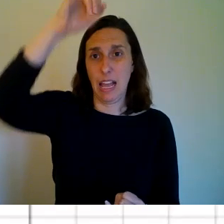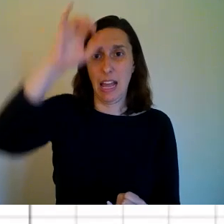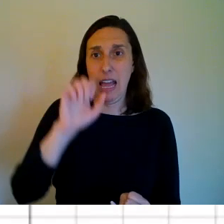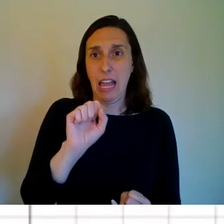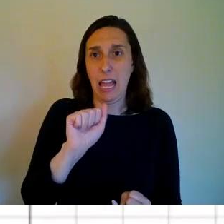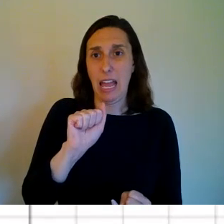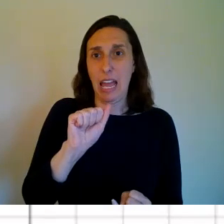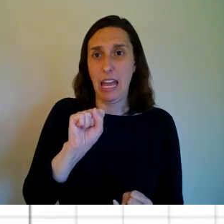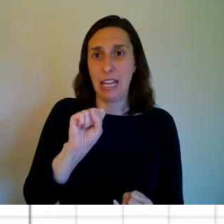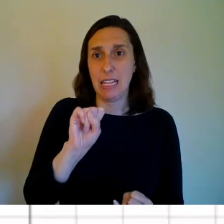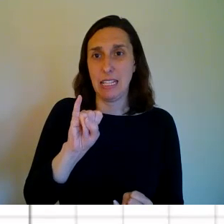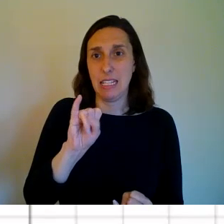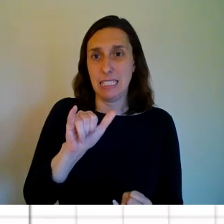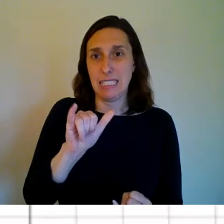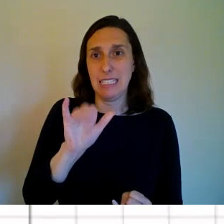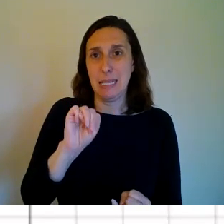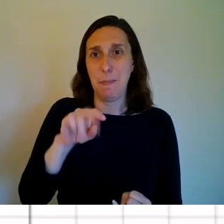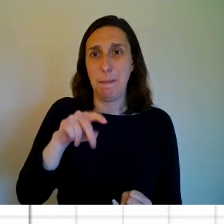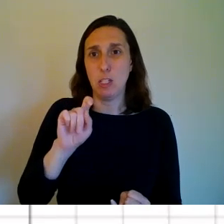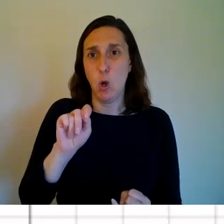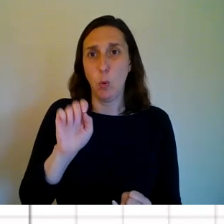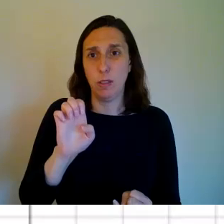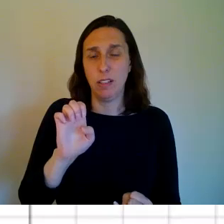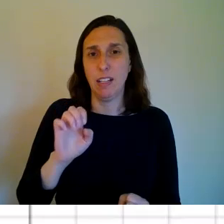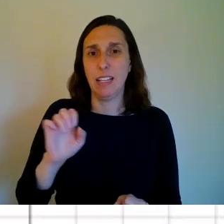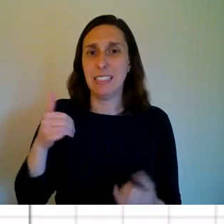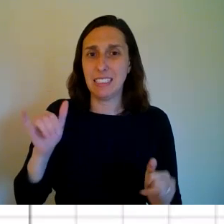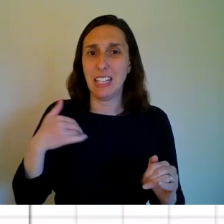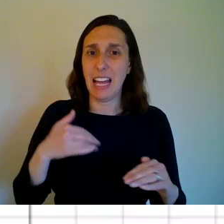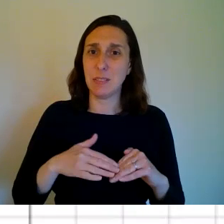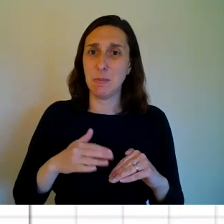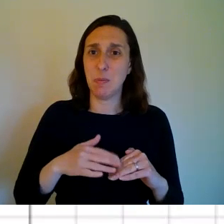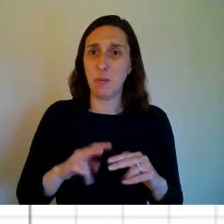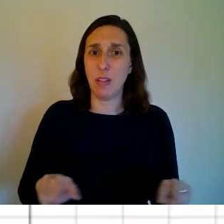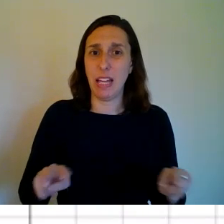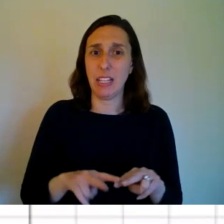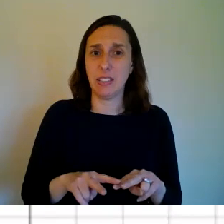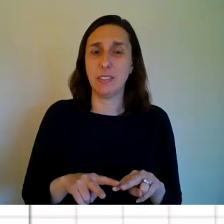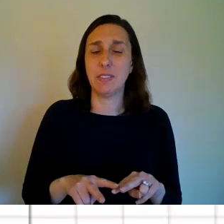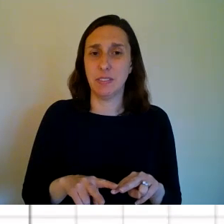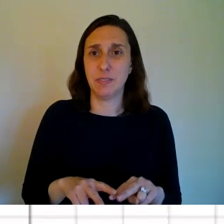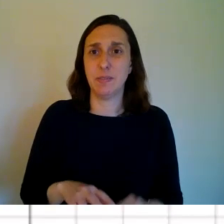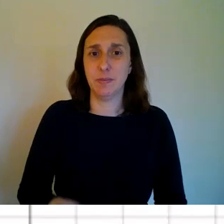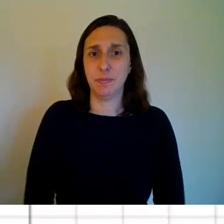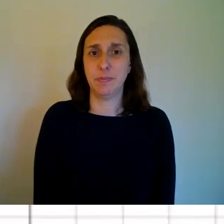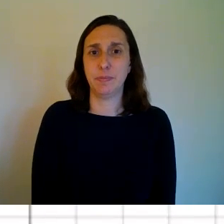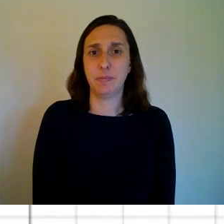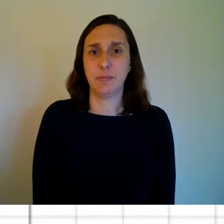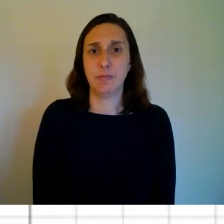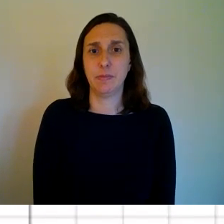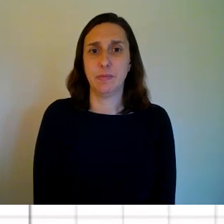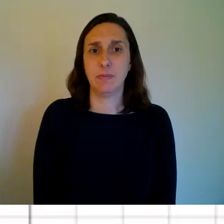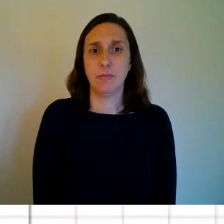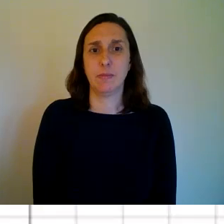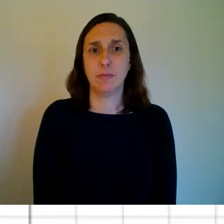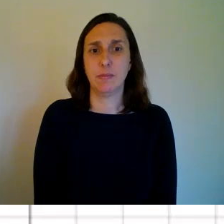asymptote, and it still ends up with the minimum value. F of x is saying, hey, I will have a minimum value there. The